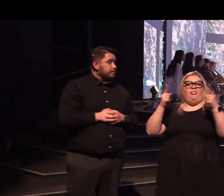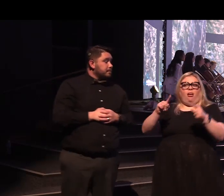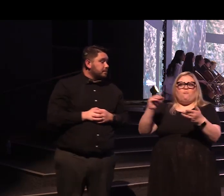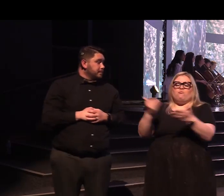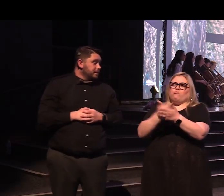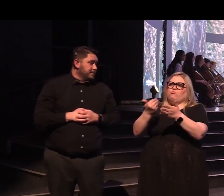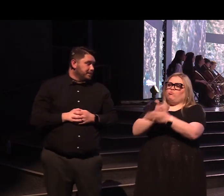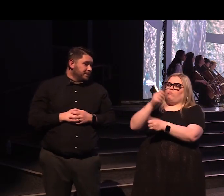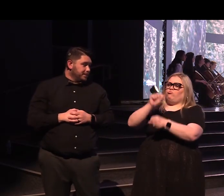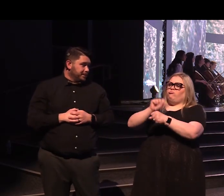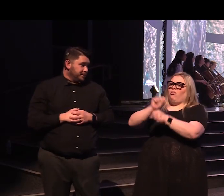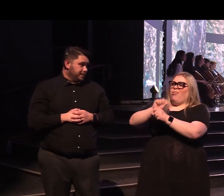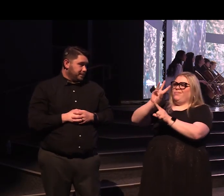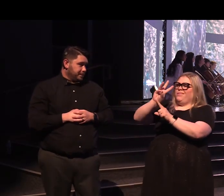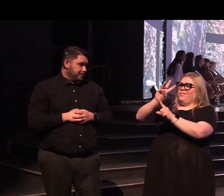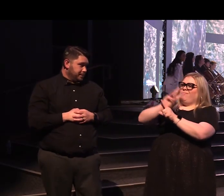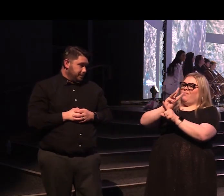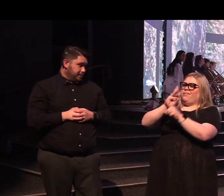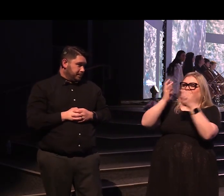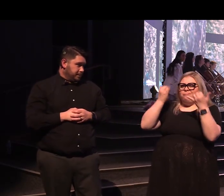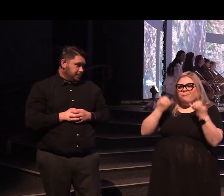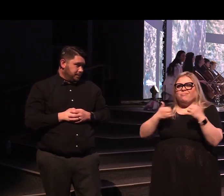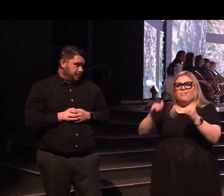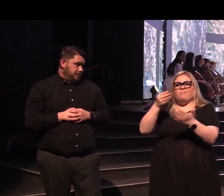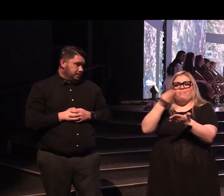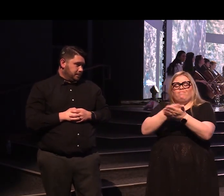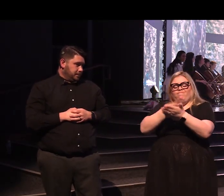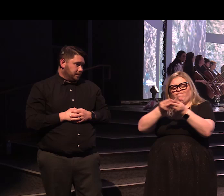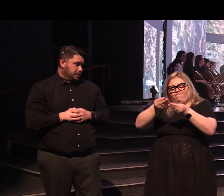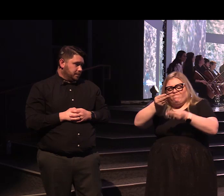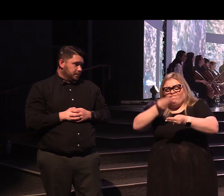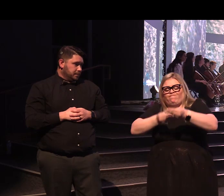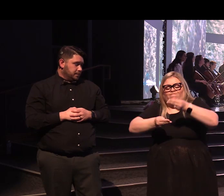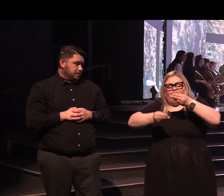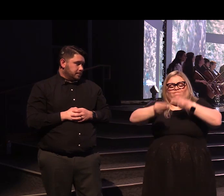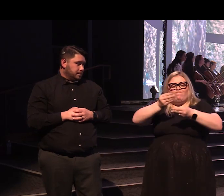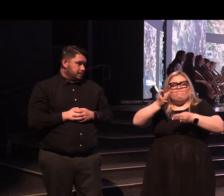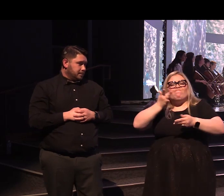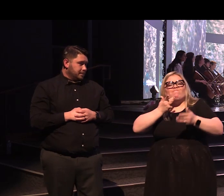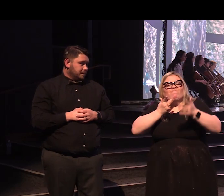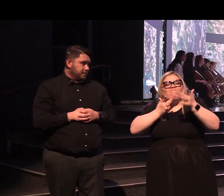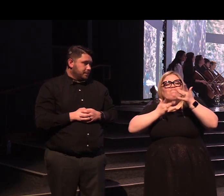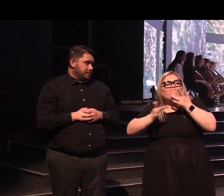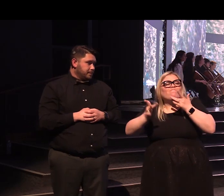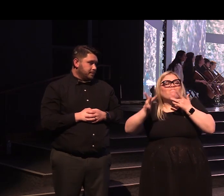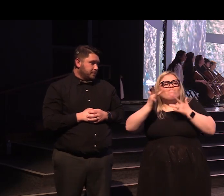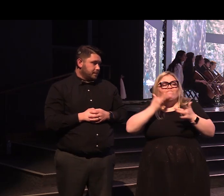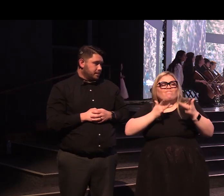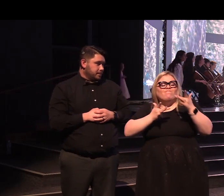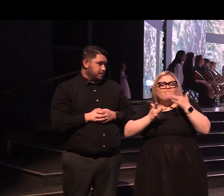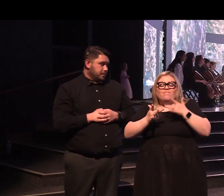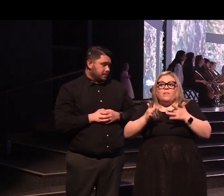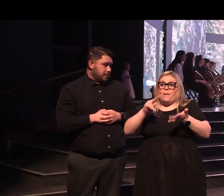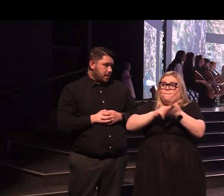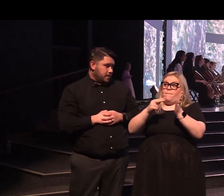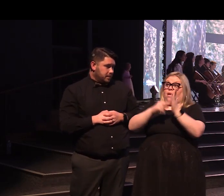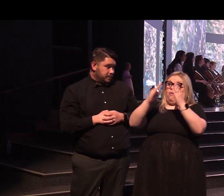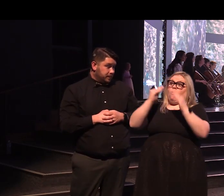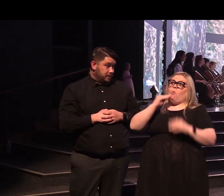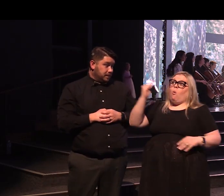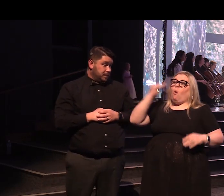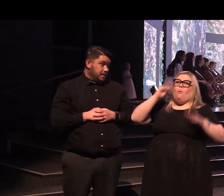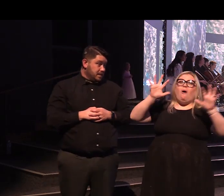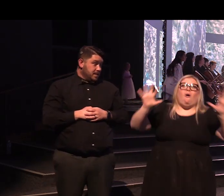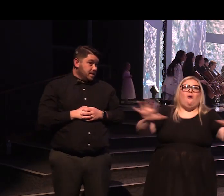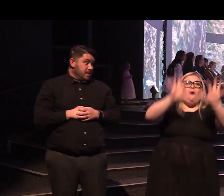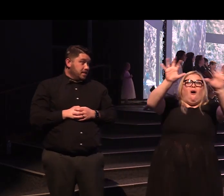After 6 months on the new job, they're still barely getting by. So in the way of